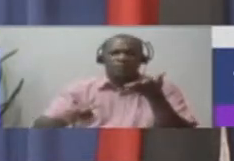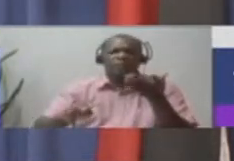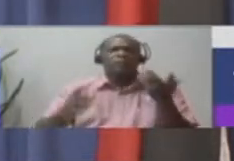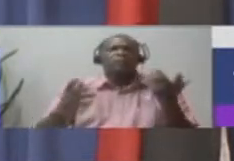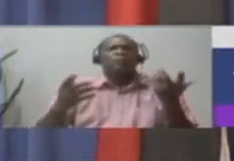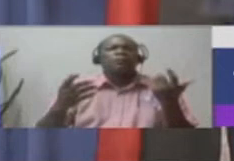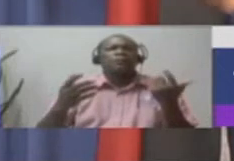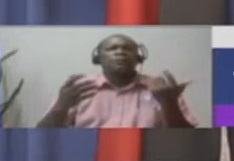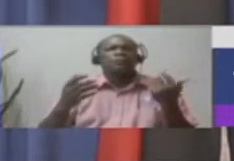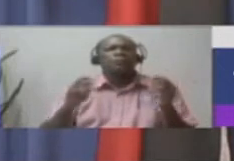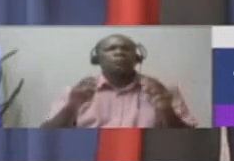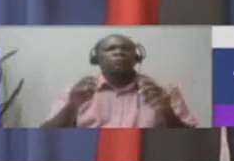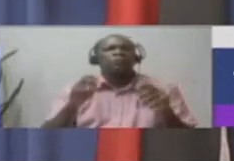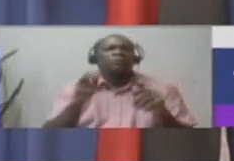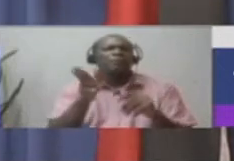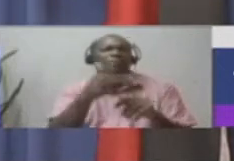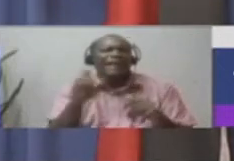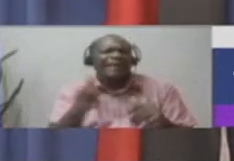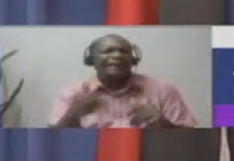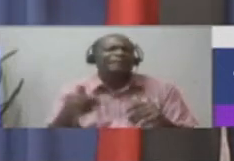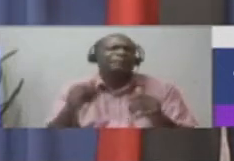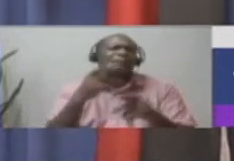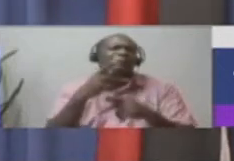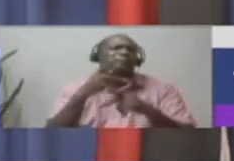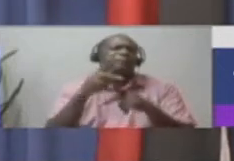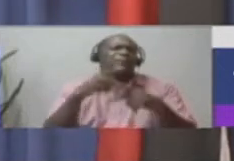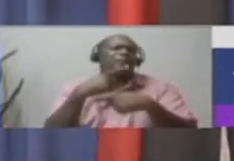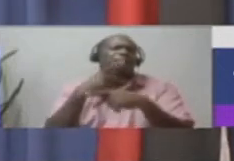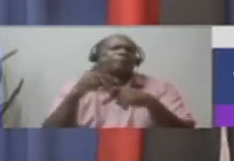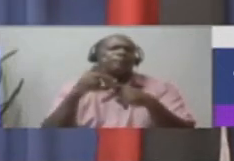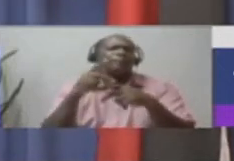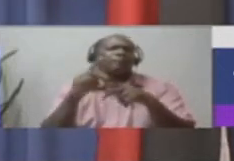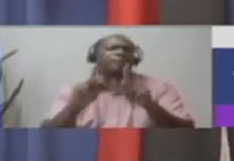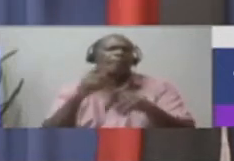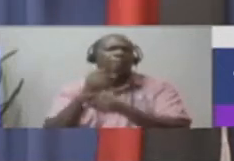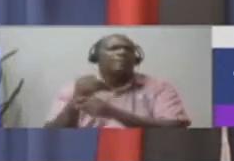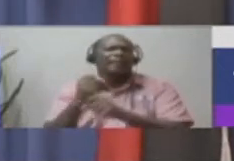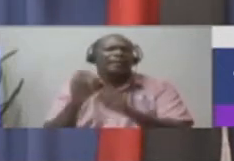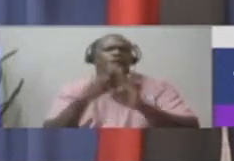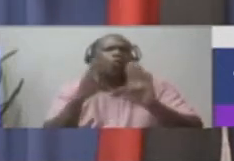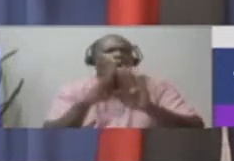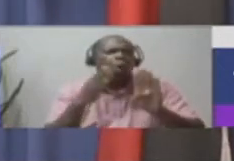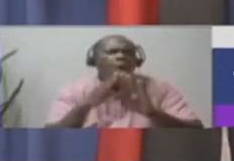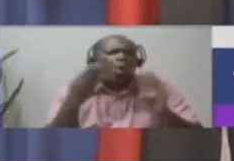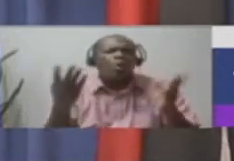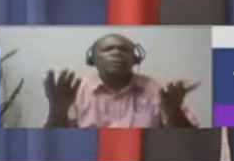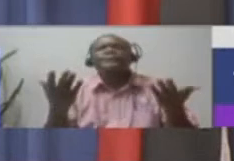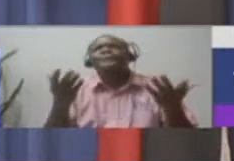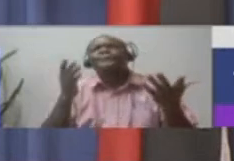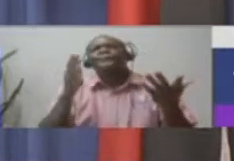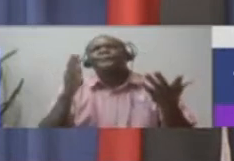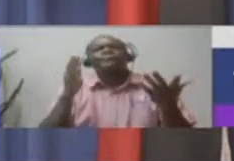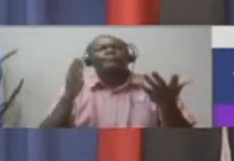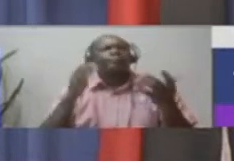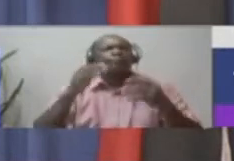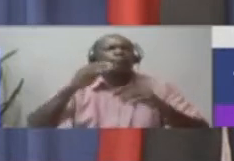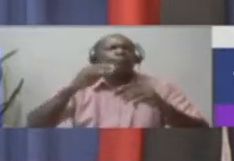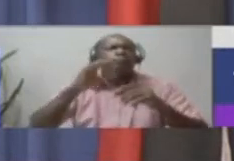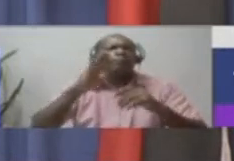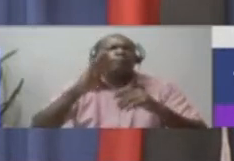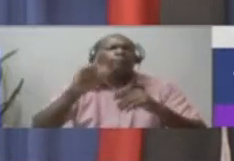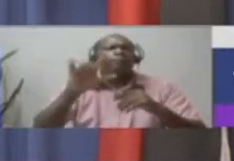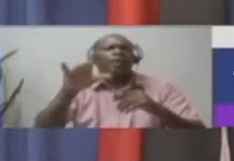and doors and you mentioned blocks. Those businesses will get the exemption. And I would